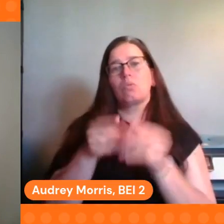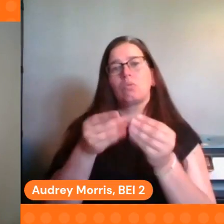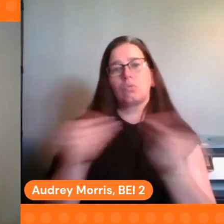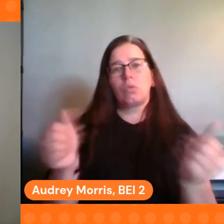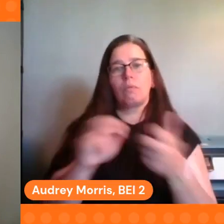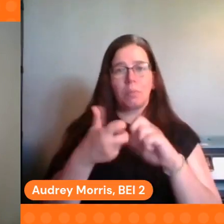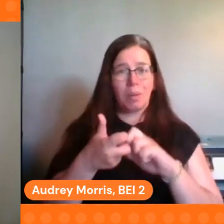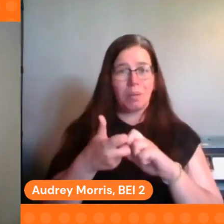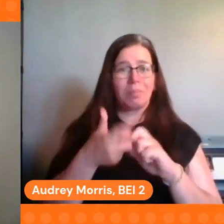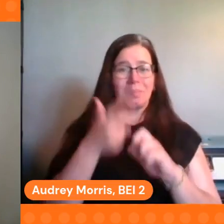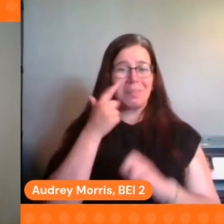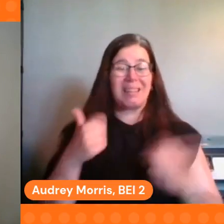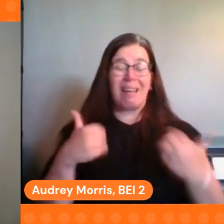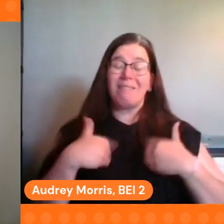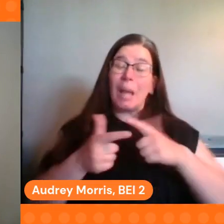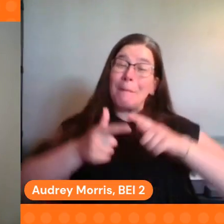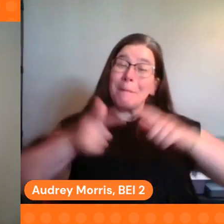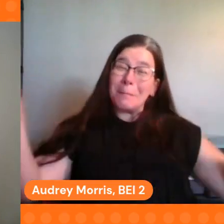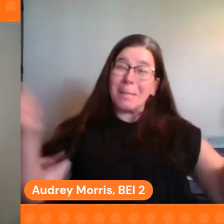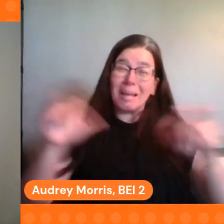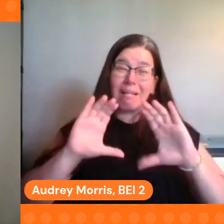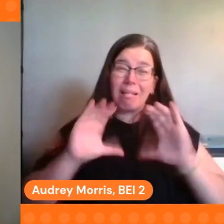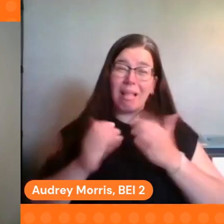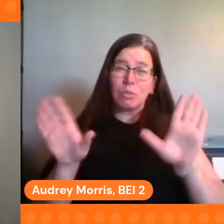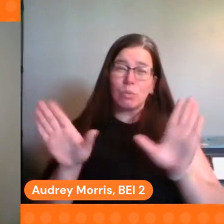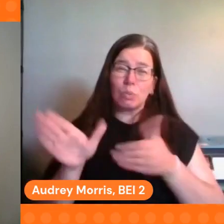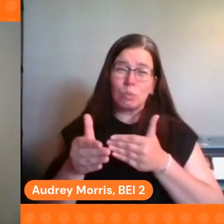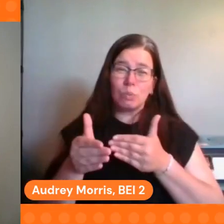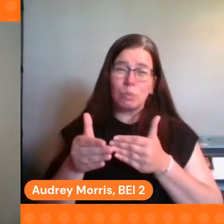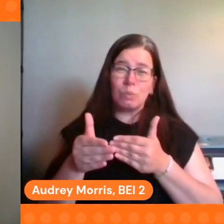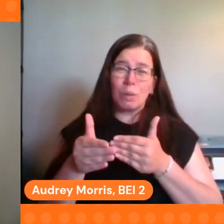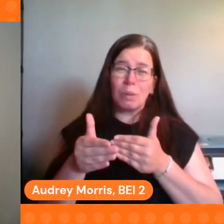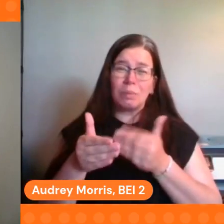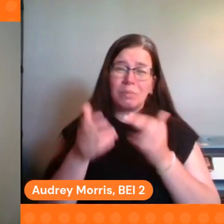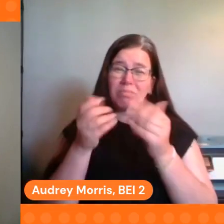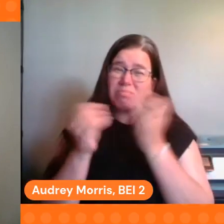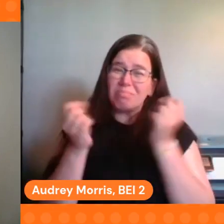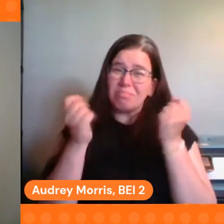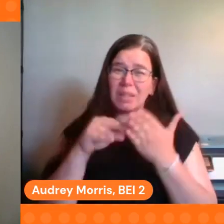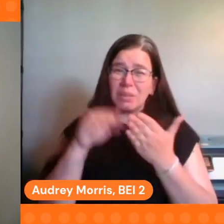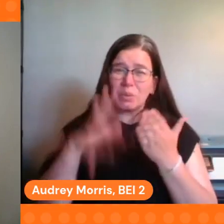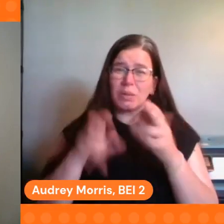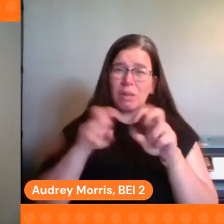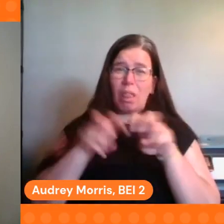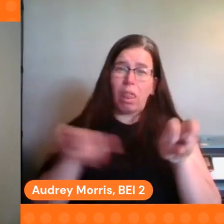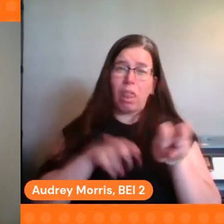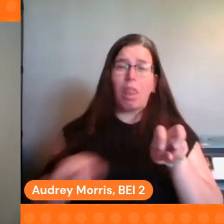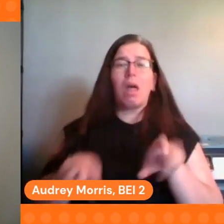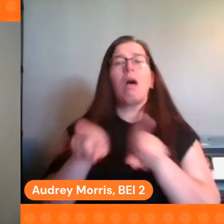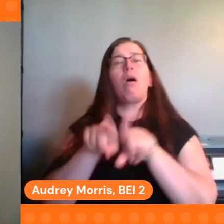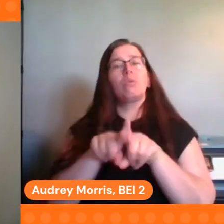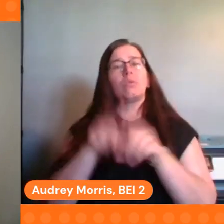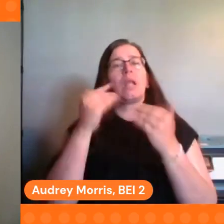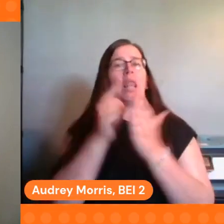big class size and language barrier. So yeah, so that is how we form our trainer